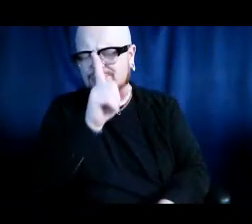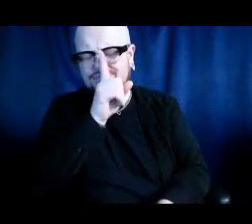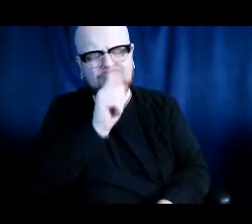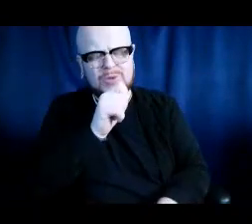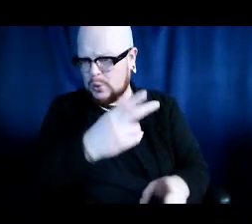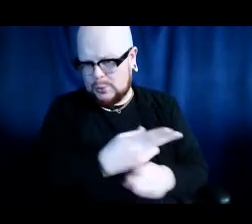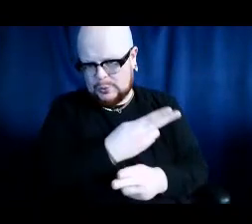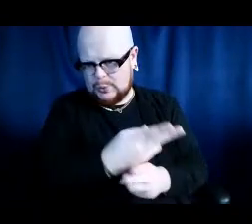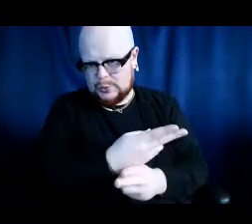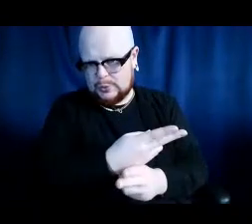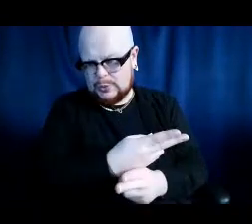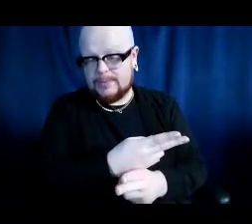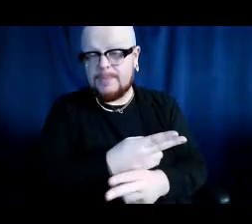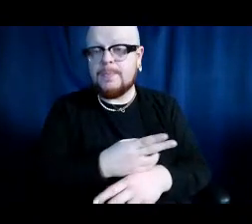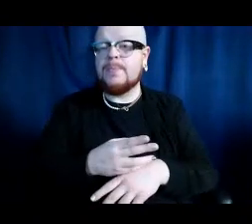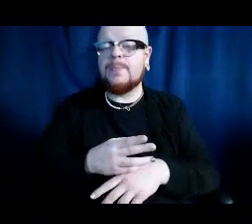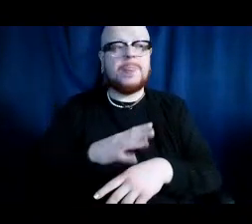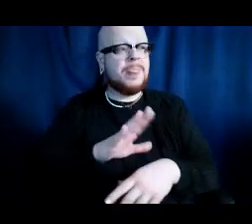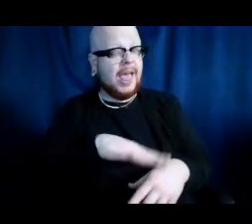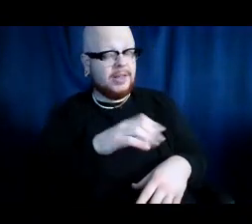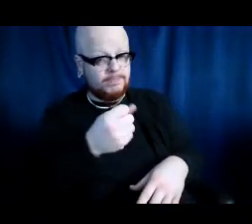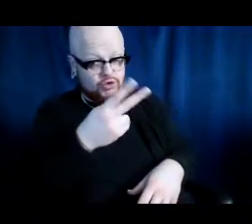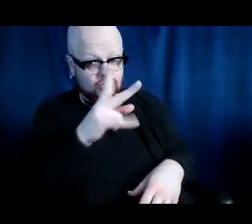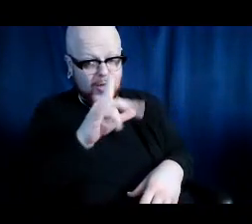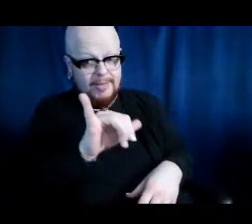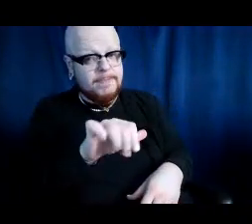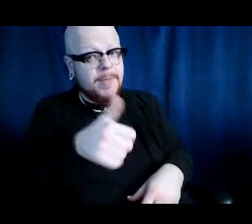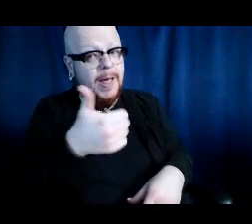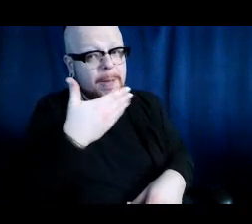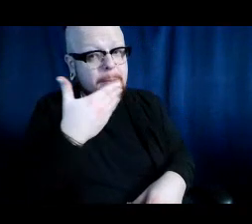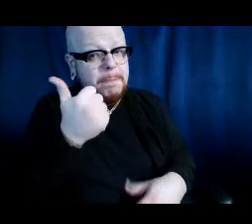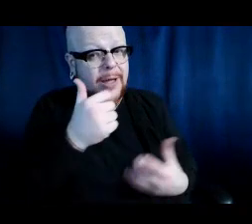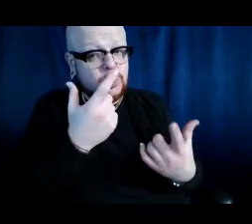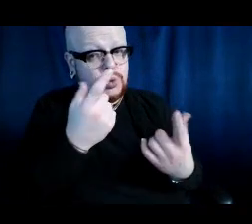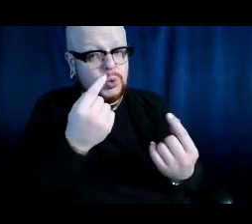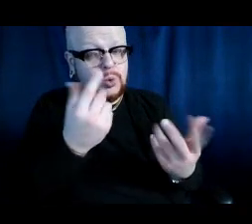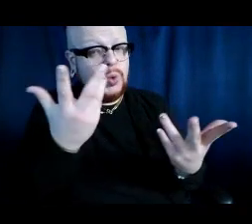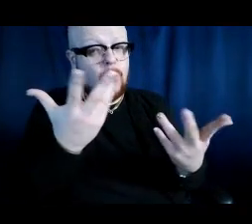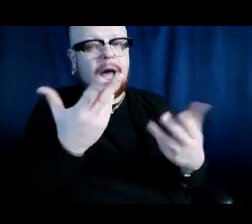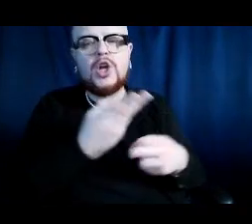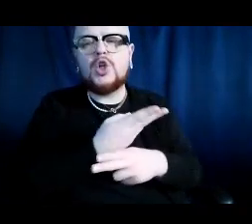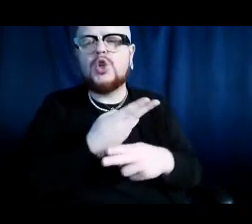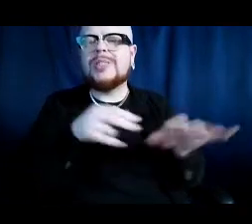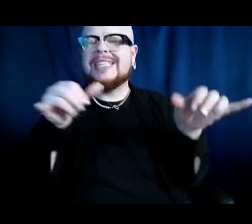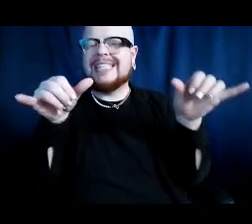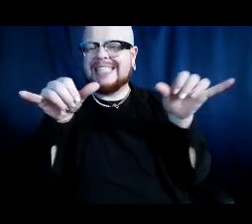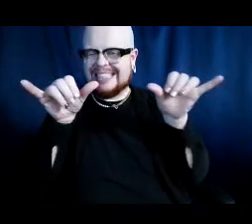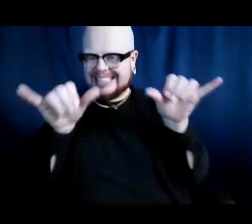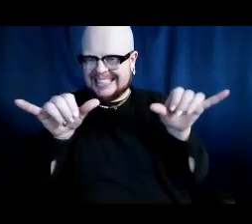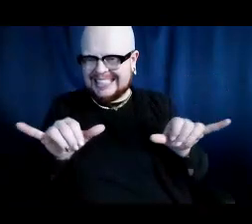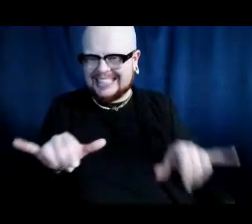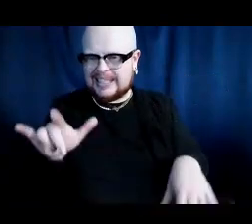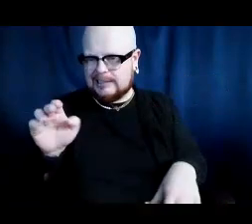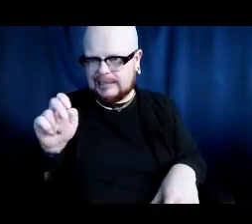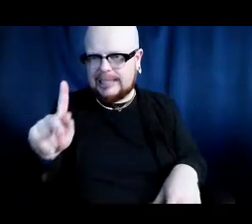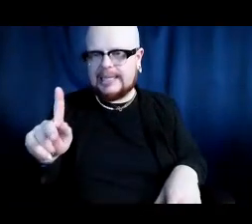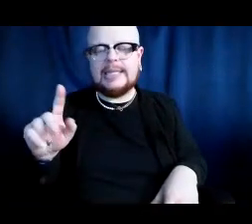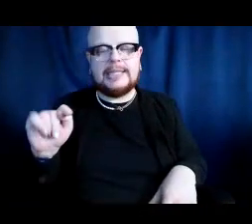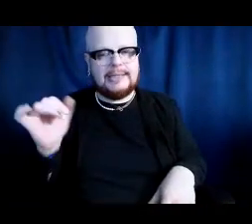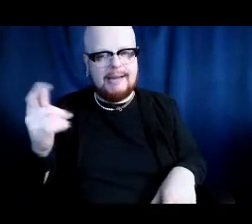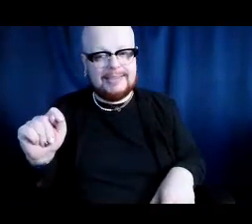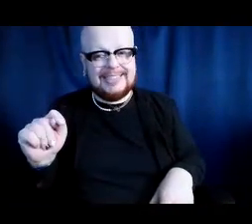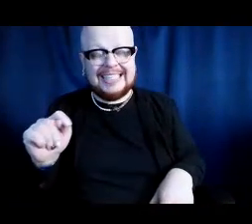practice when embedding links is to provide consistent link text. Ensure all links leading to the same destination use identical